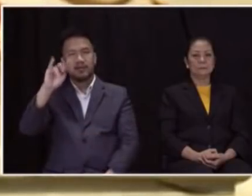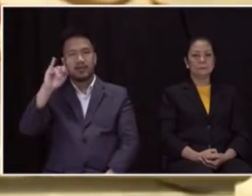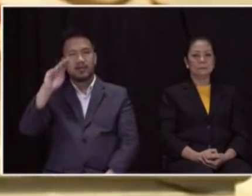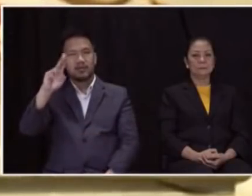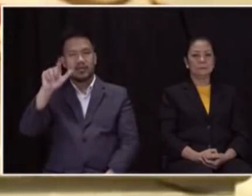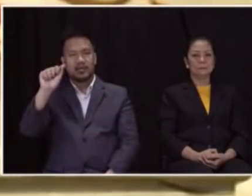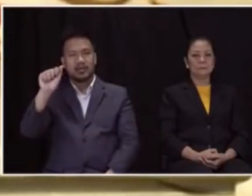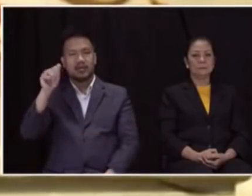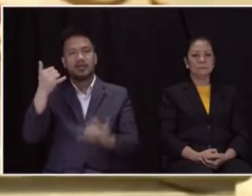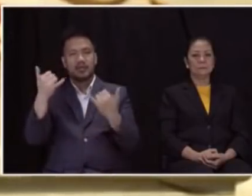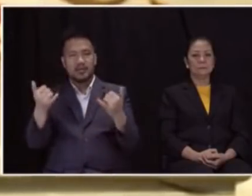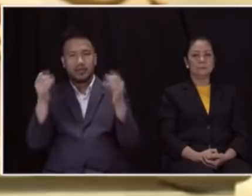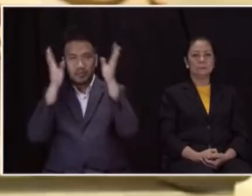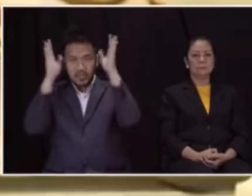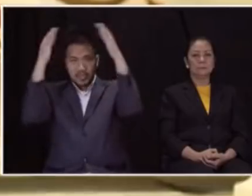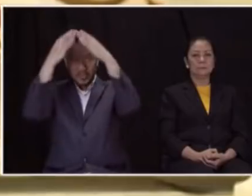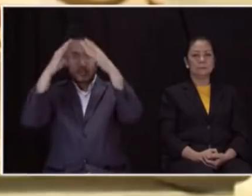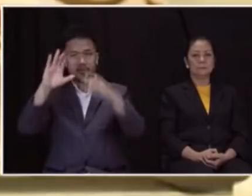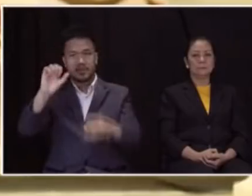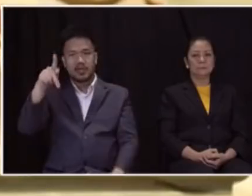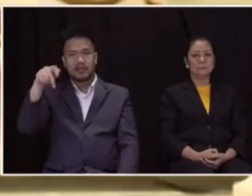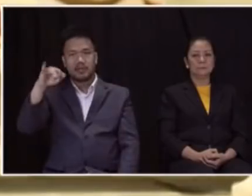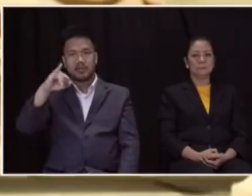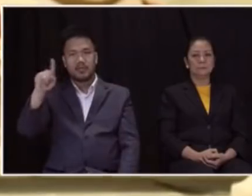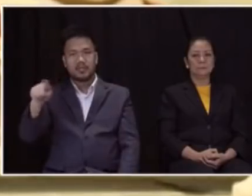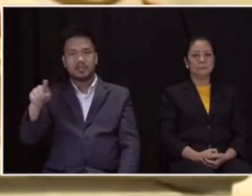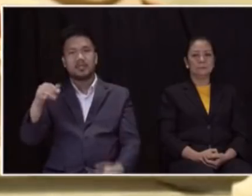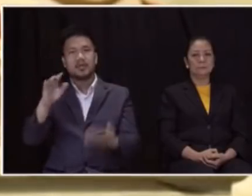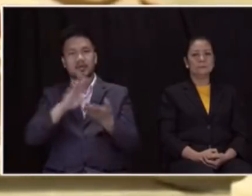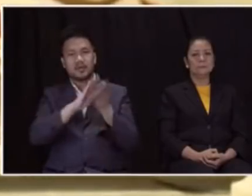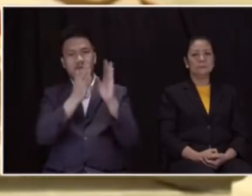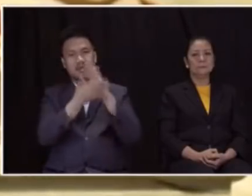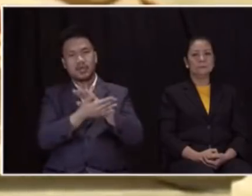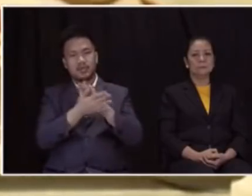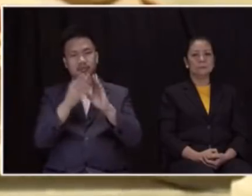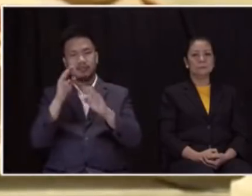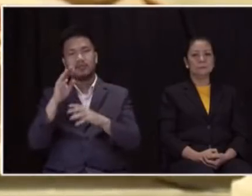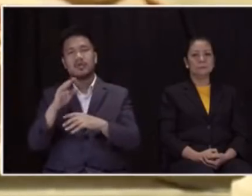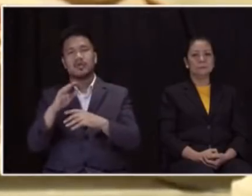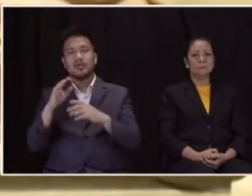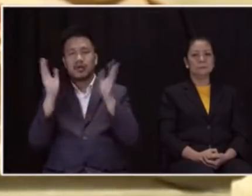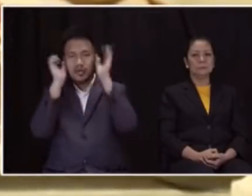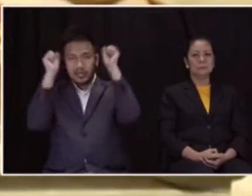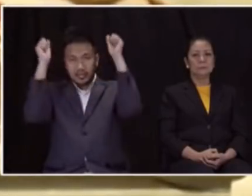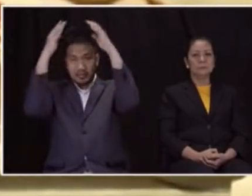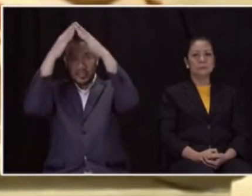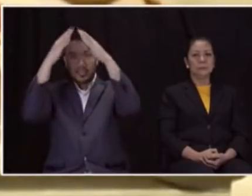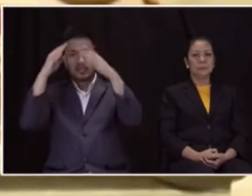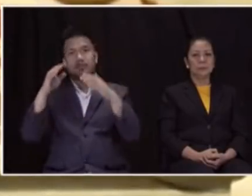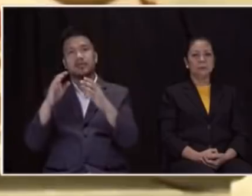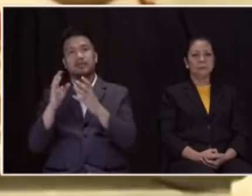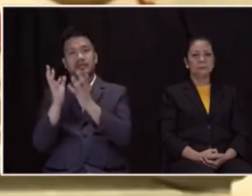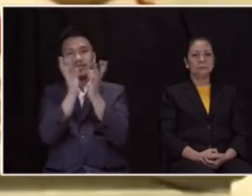Capiz, nominated Metropolitan Archbishop of the Ecclesial Community of